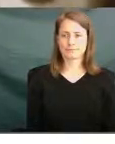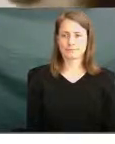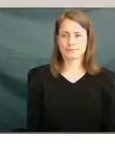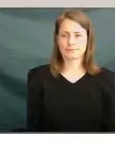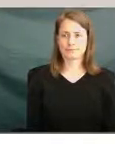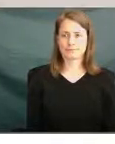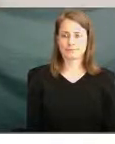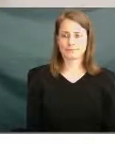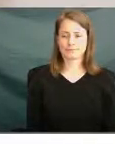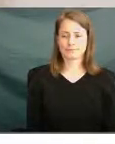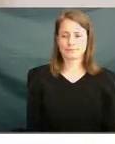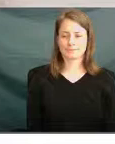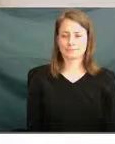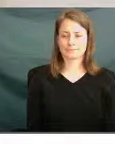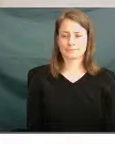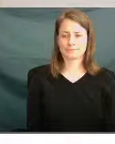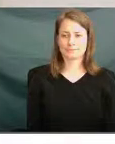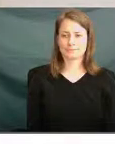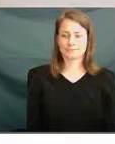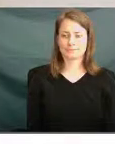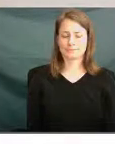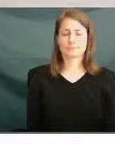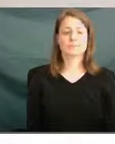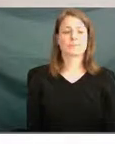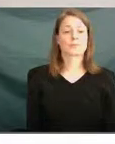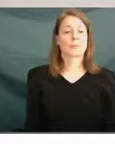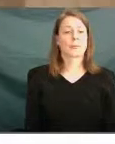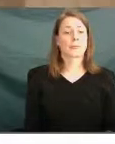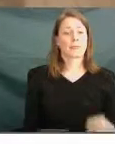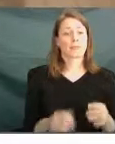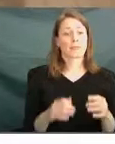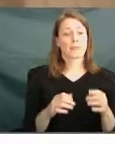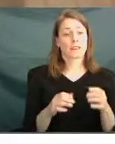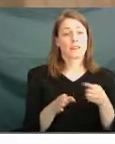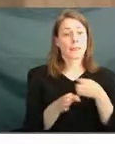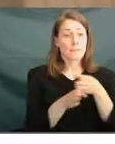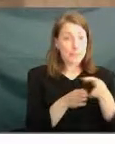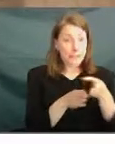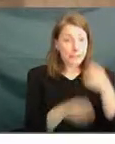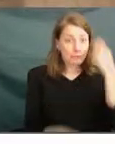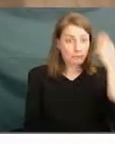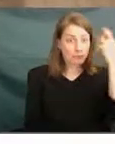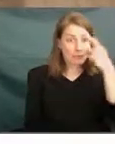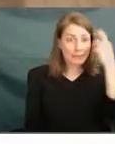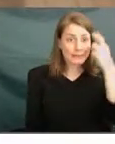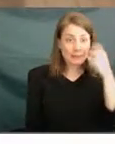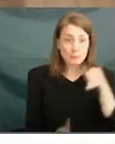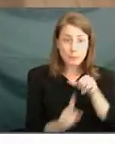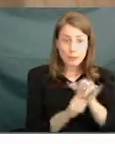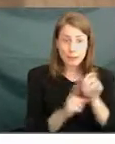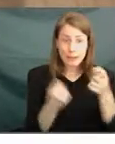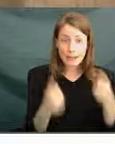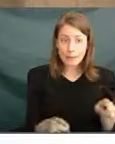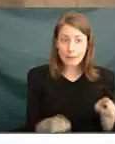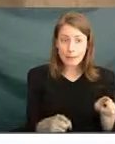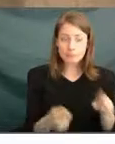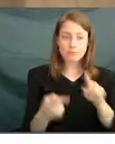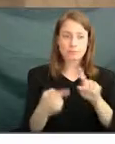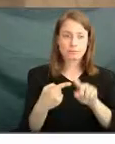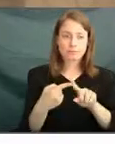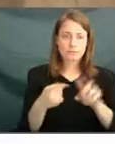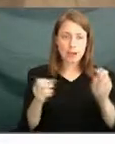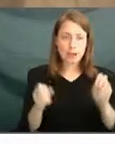The main reasons for bullying is that there are opportunities, that means little